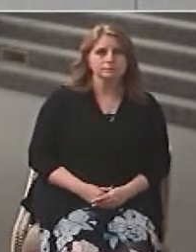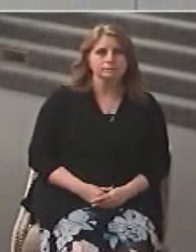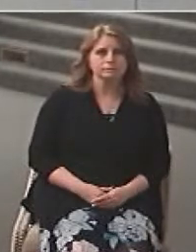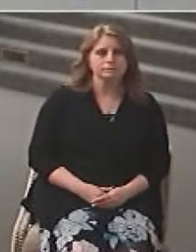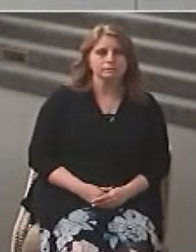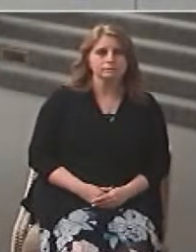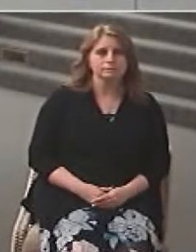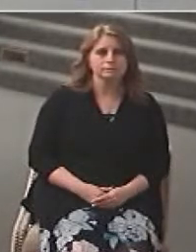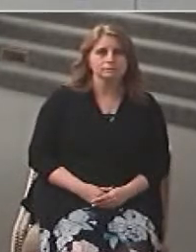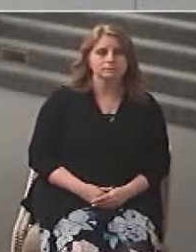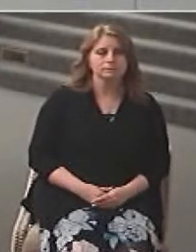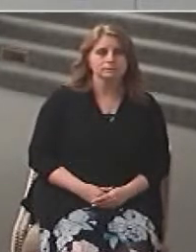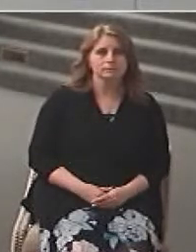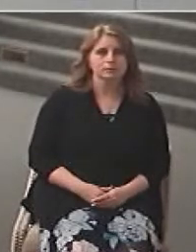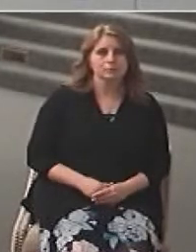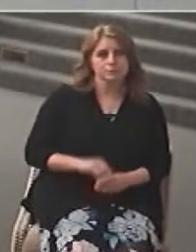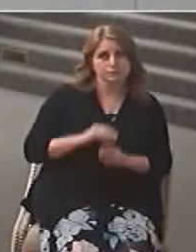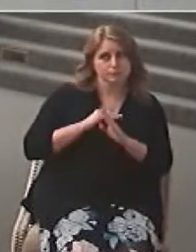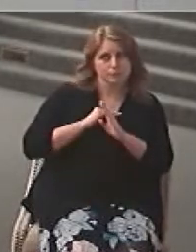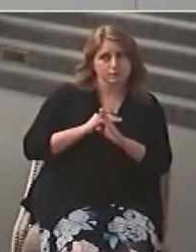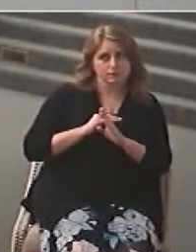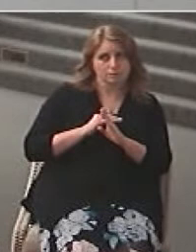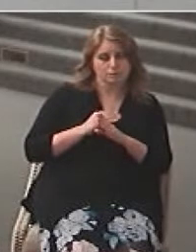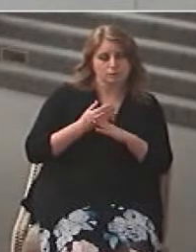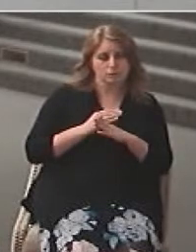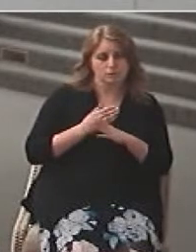then it'll put a hindrance between us and Him.